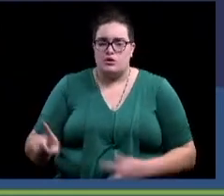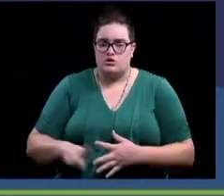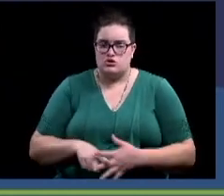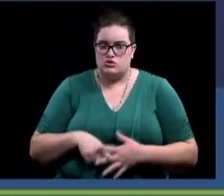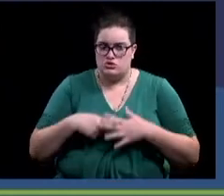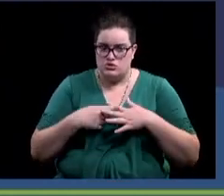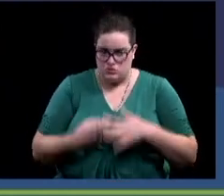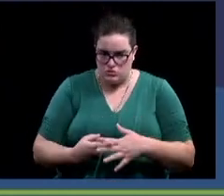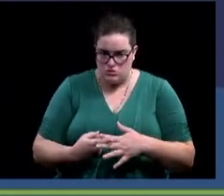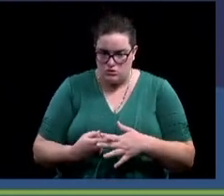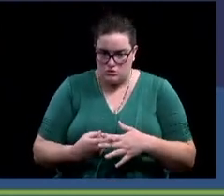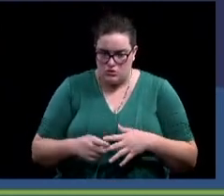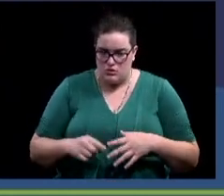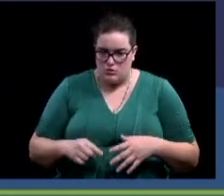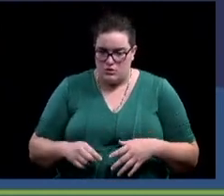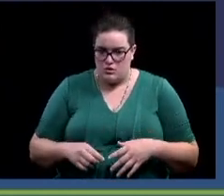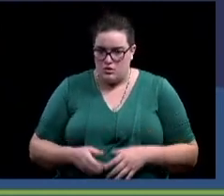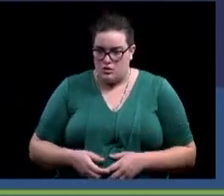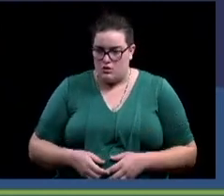your 12